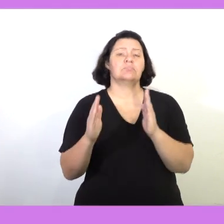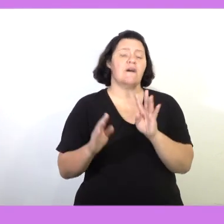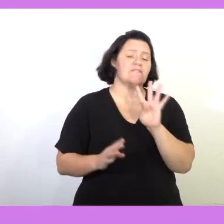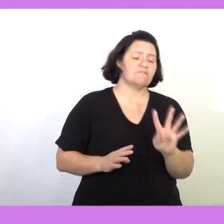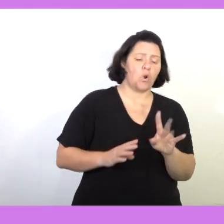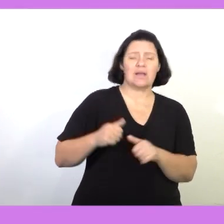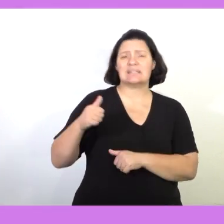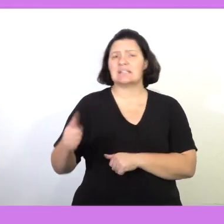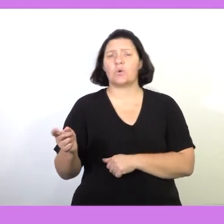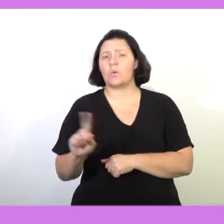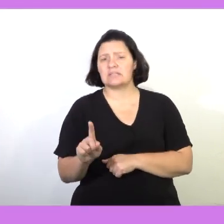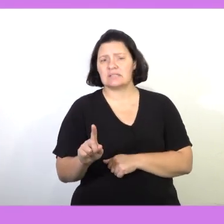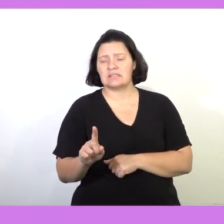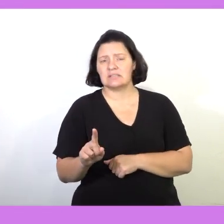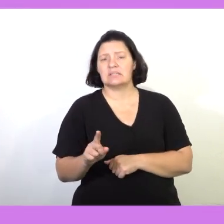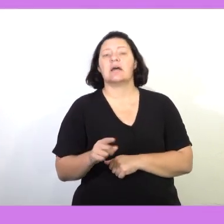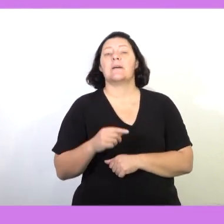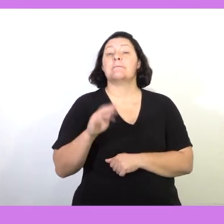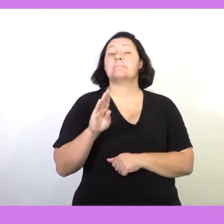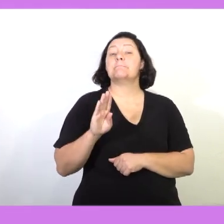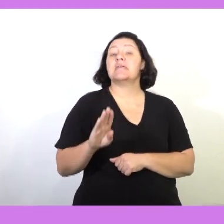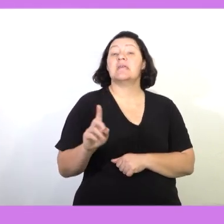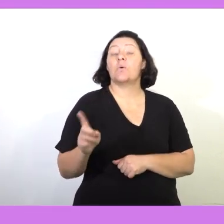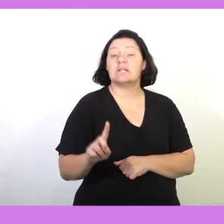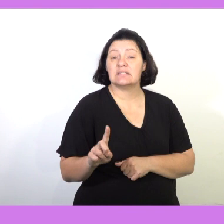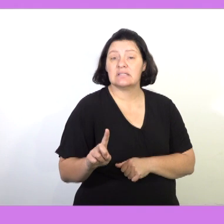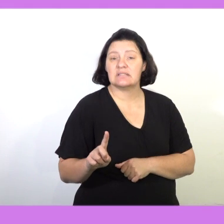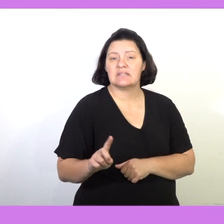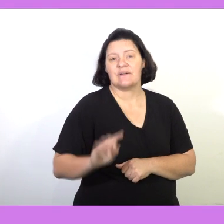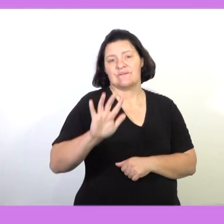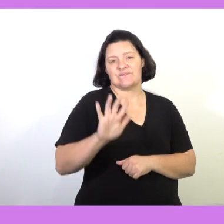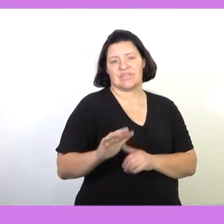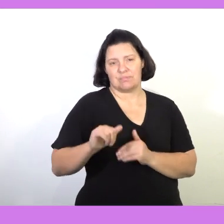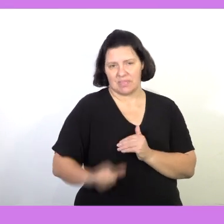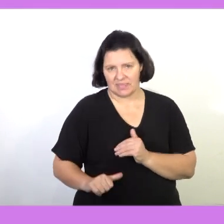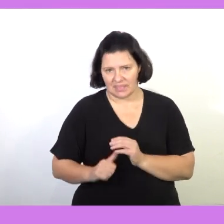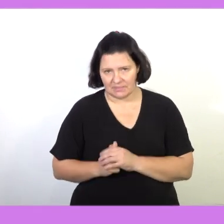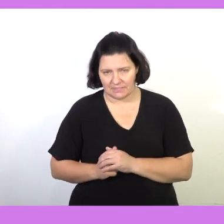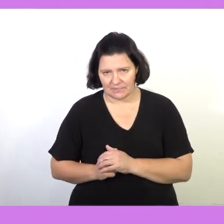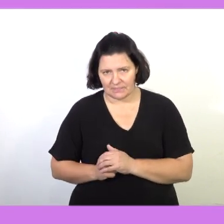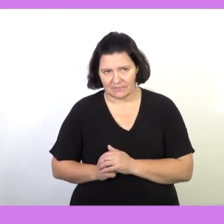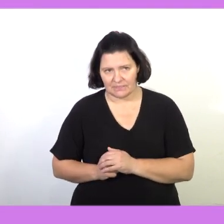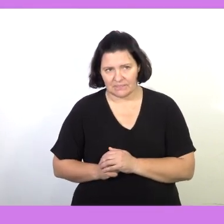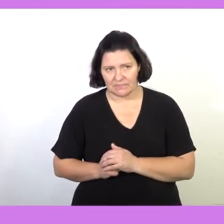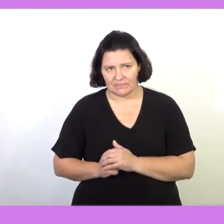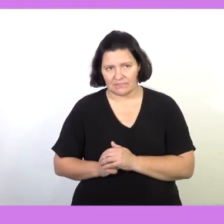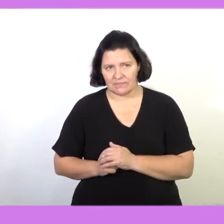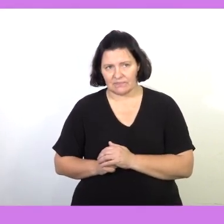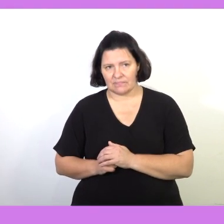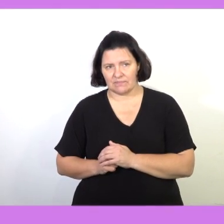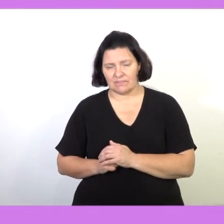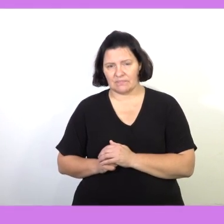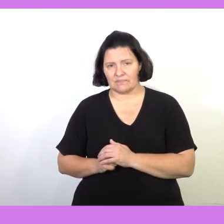between 4 and 6, our B will then be the 5th month.